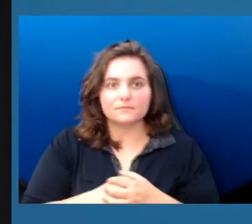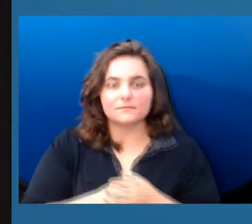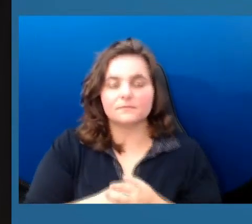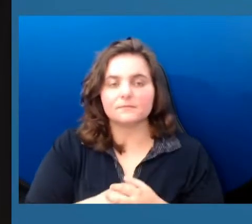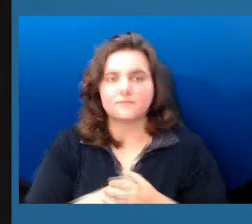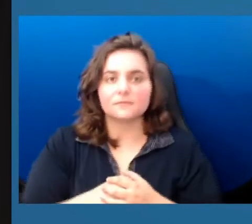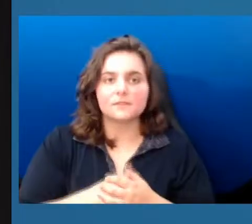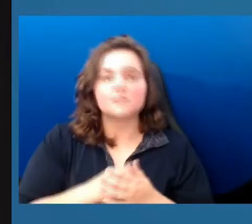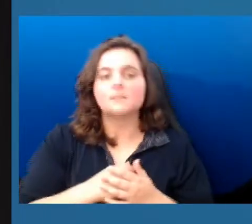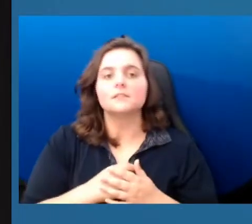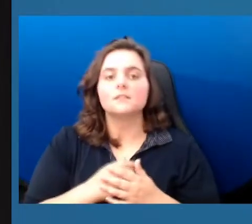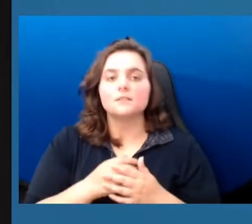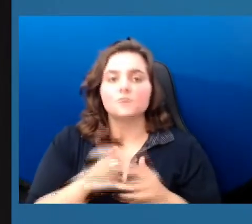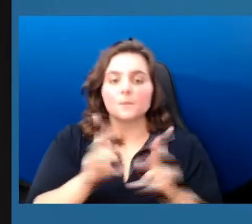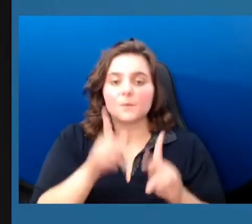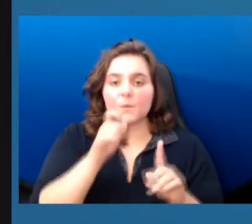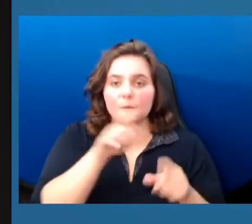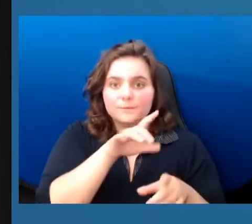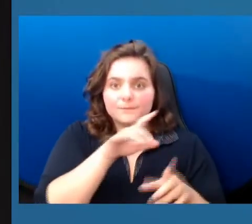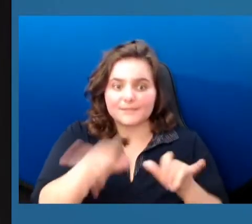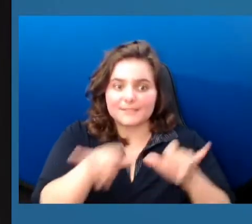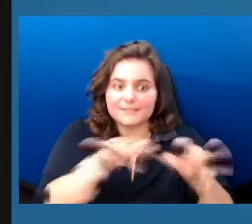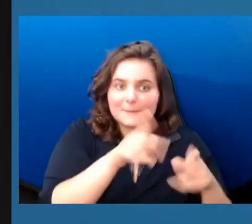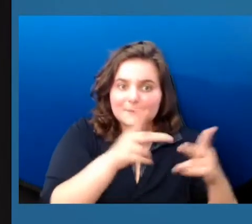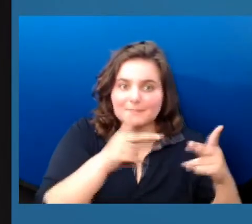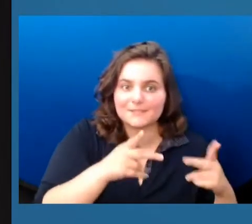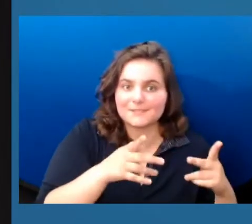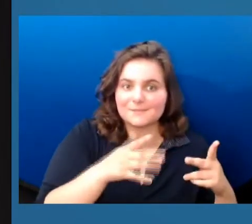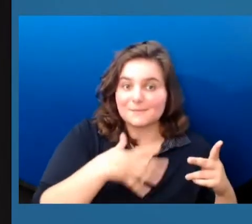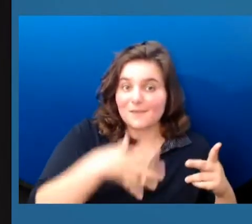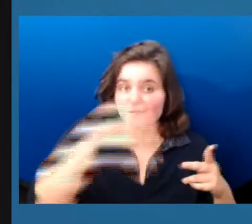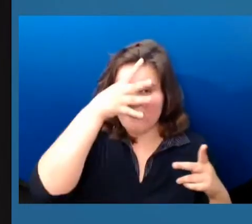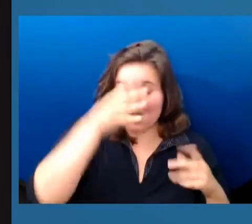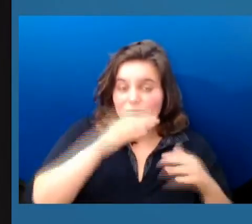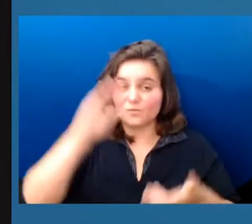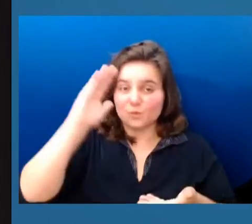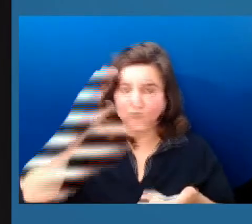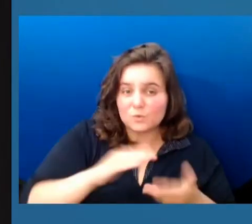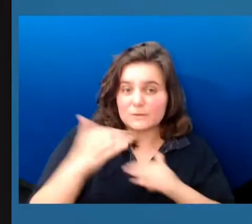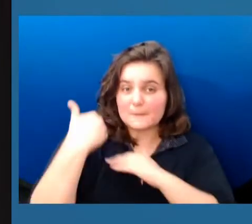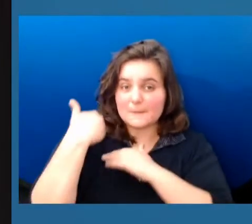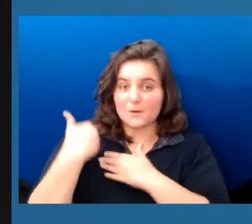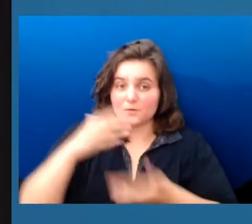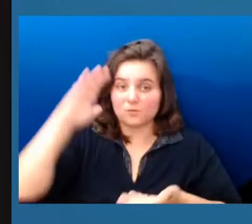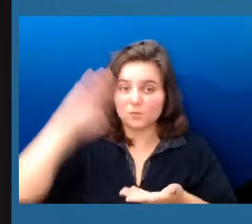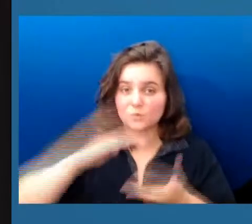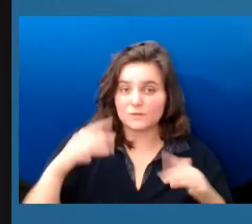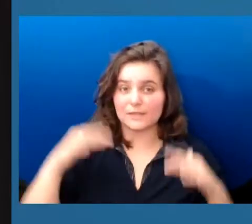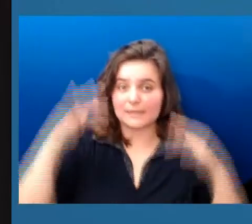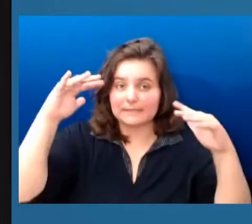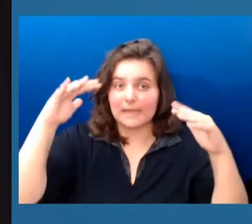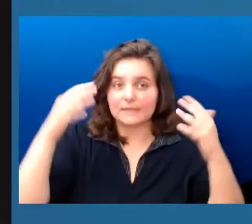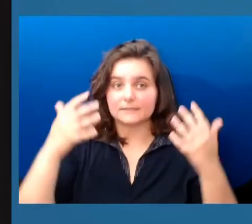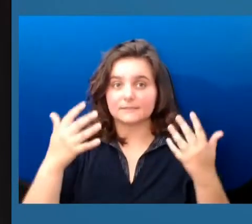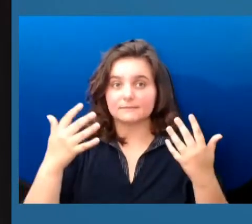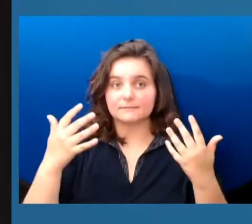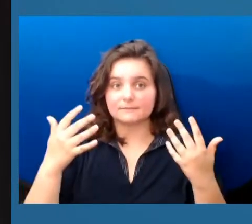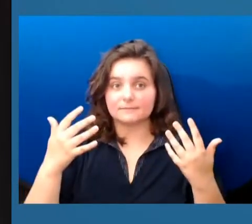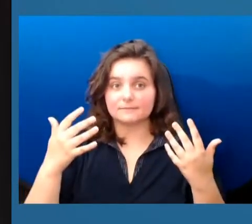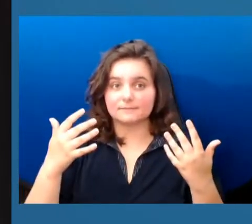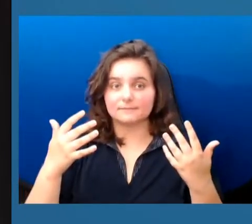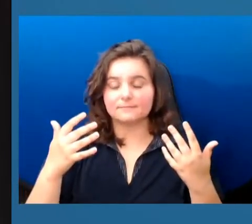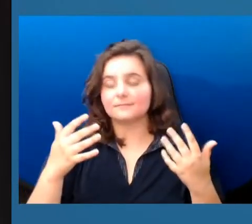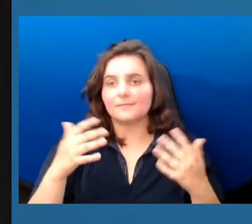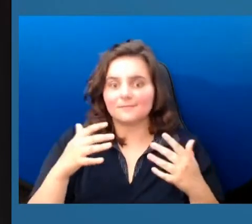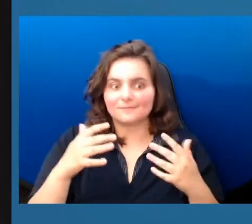reducing that burden, reducing that anxiety, giving those who are unemployed that peace of mind that, okay, I